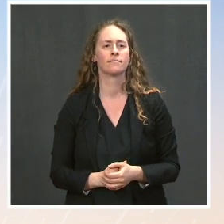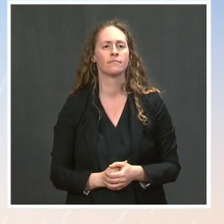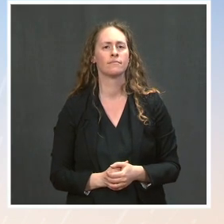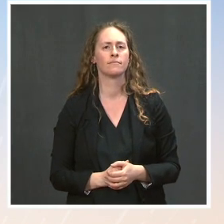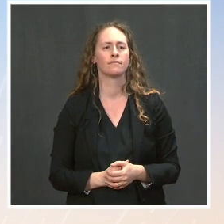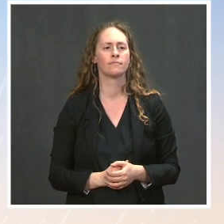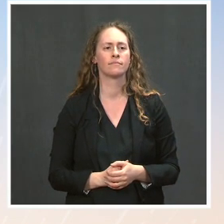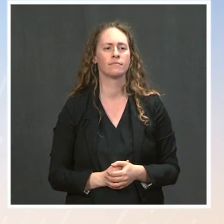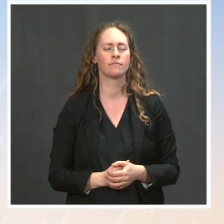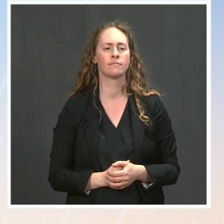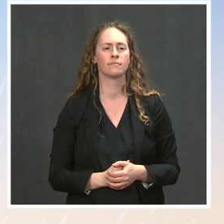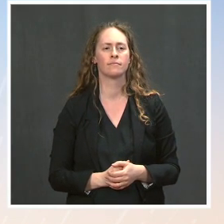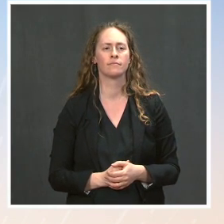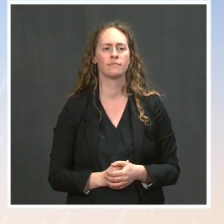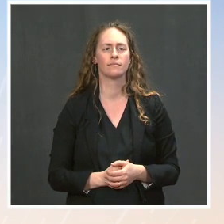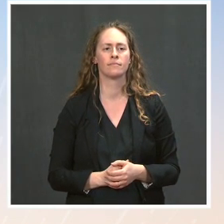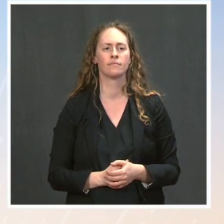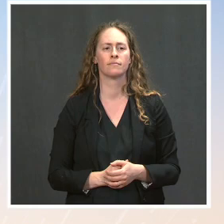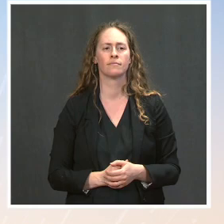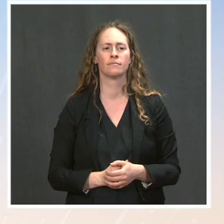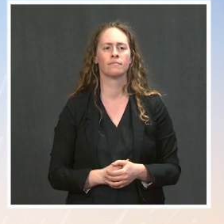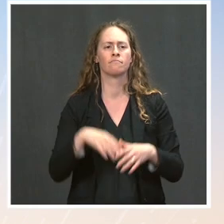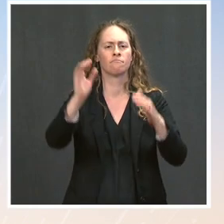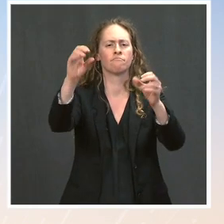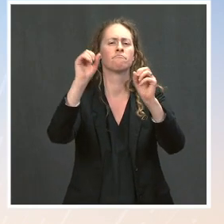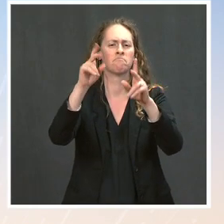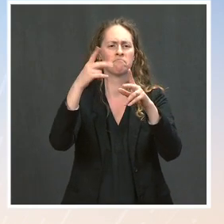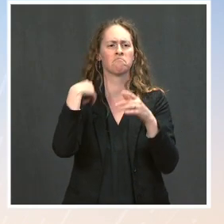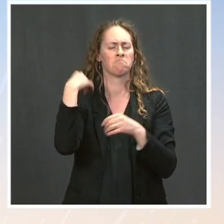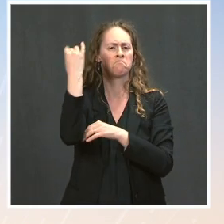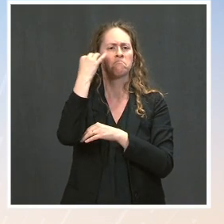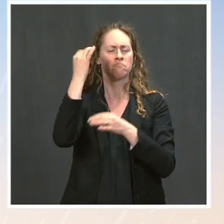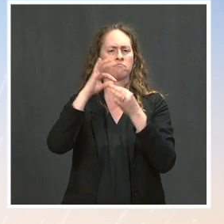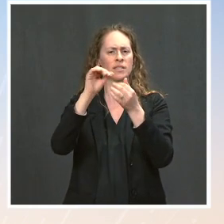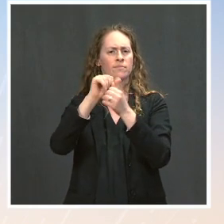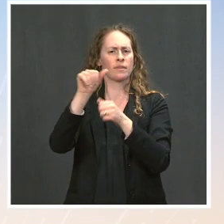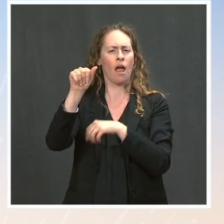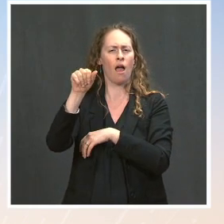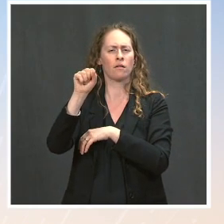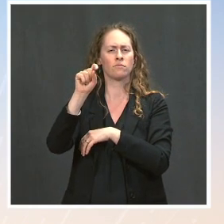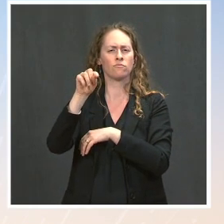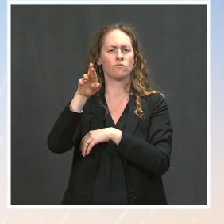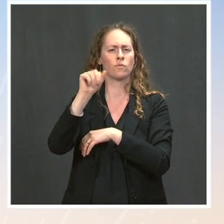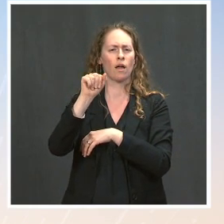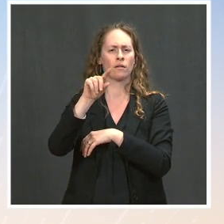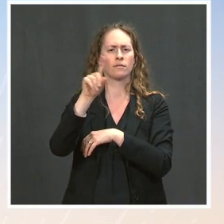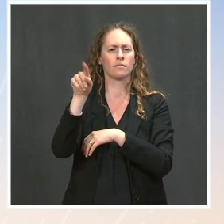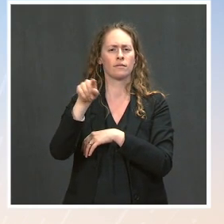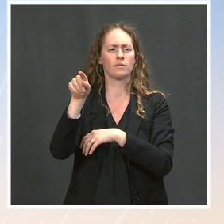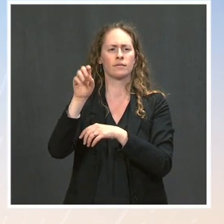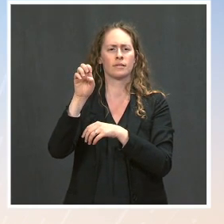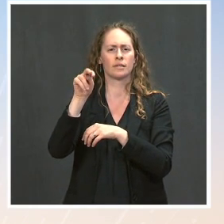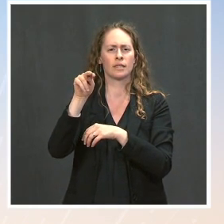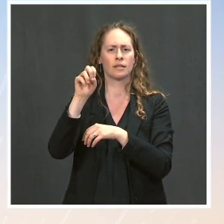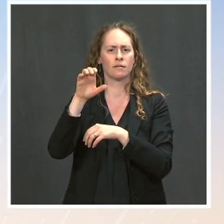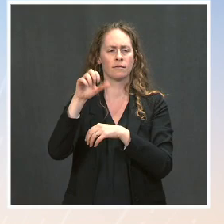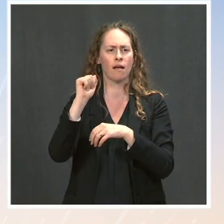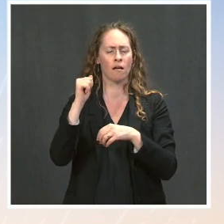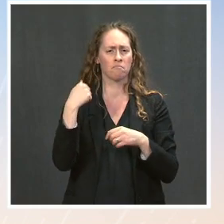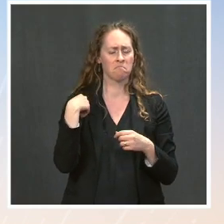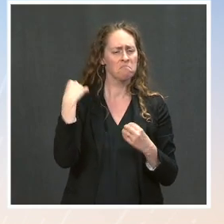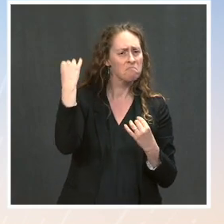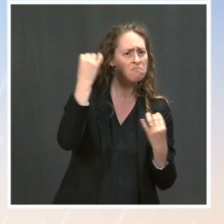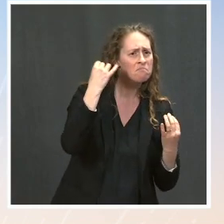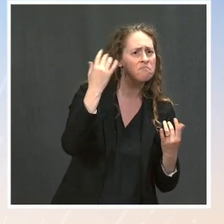on AstraZeneca. So the opening up of aid, is there any specific measure or urgency to